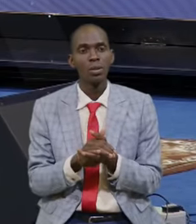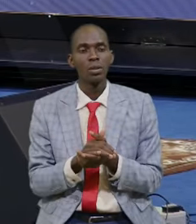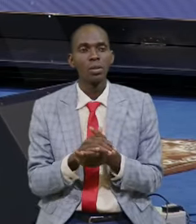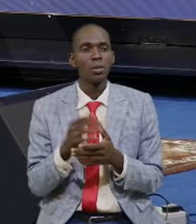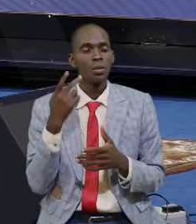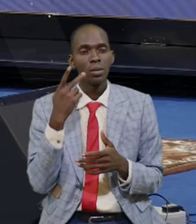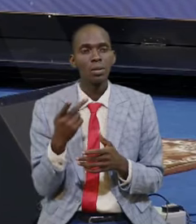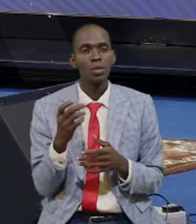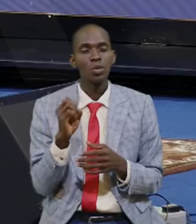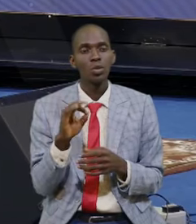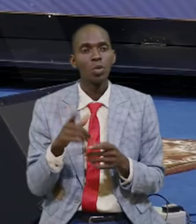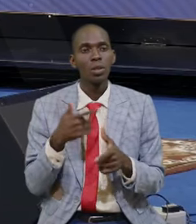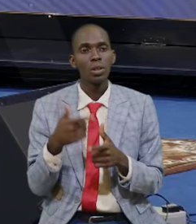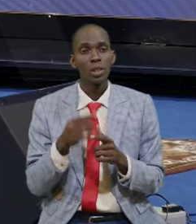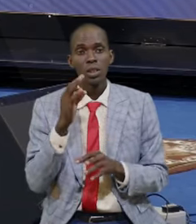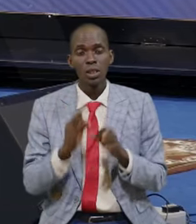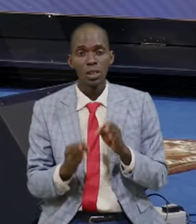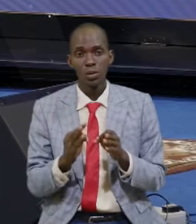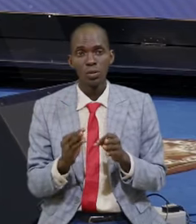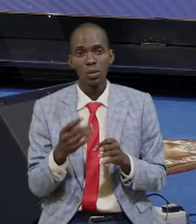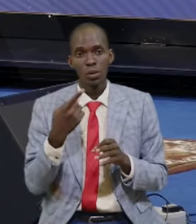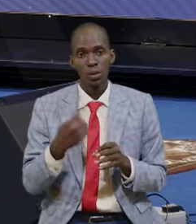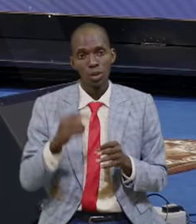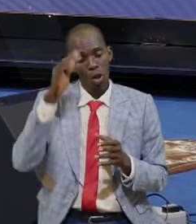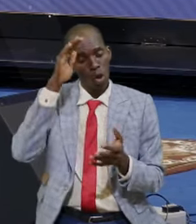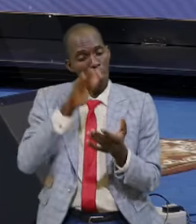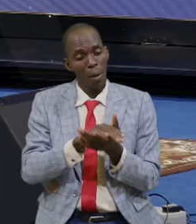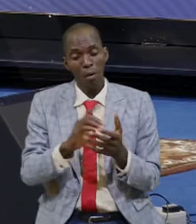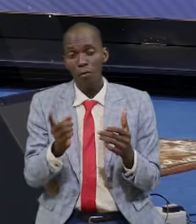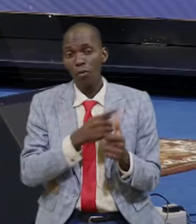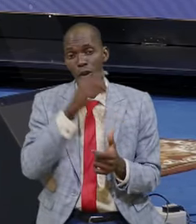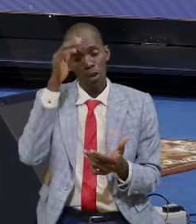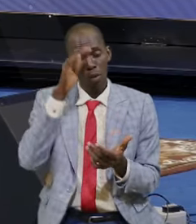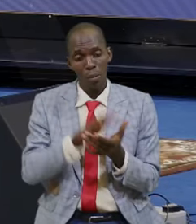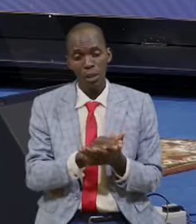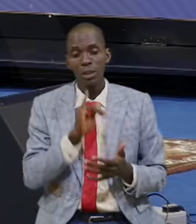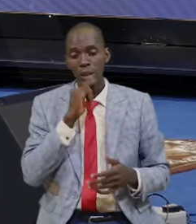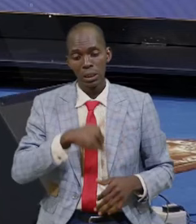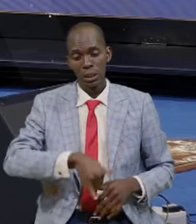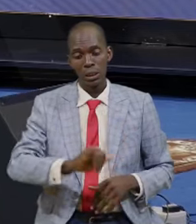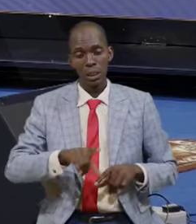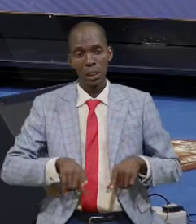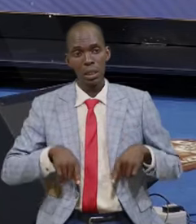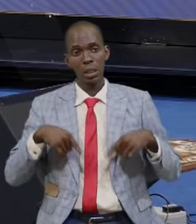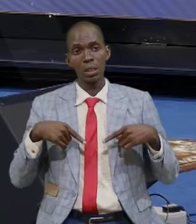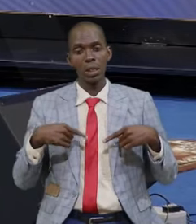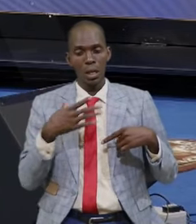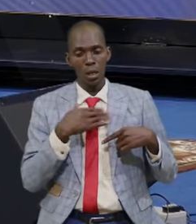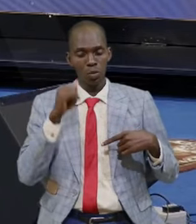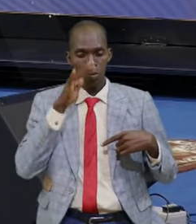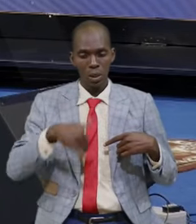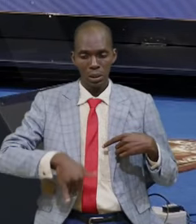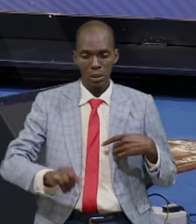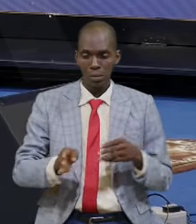while her husband, the first husband, liveth, she be married to another